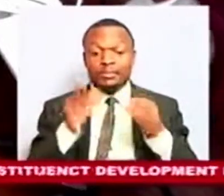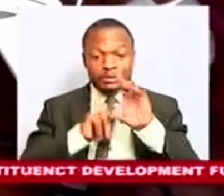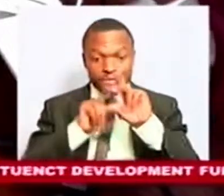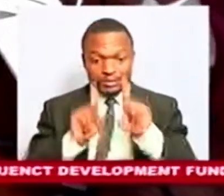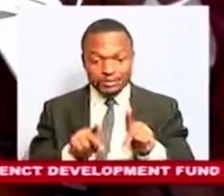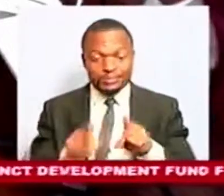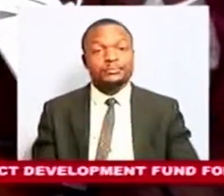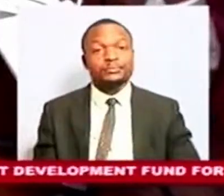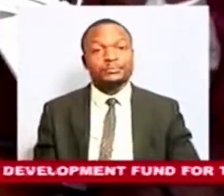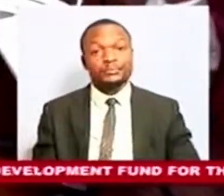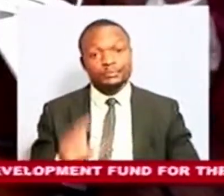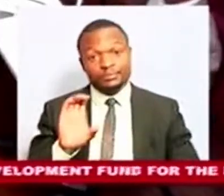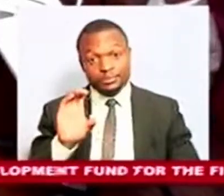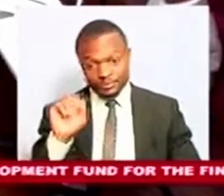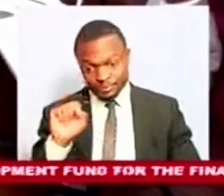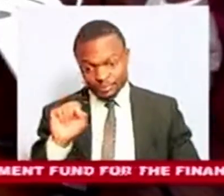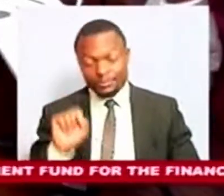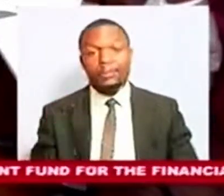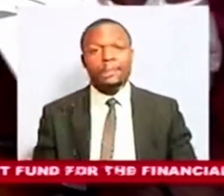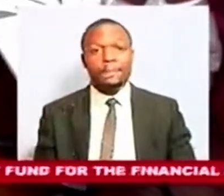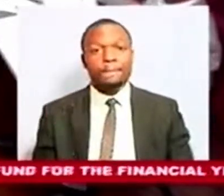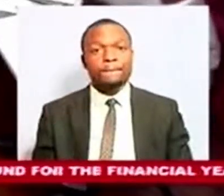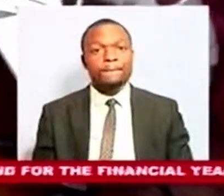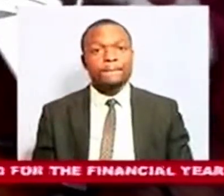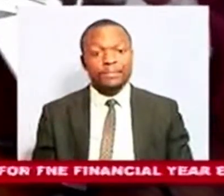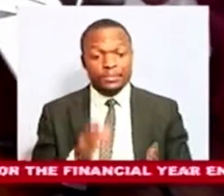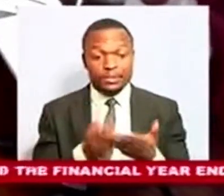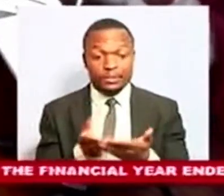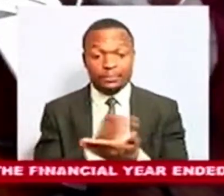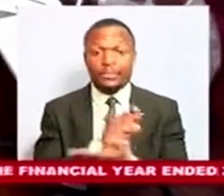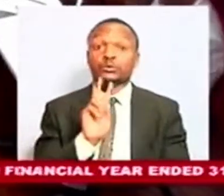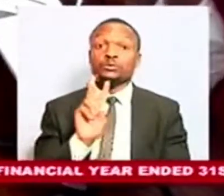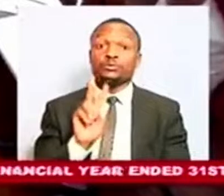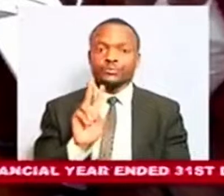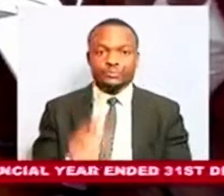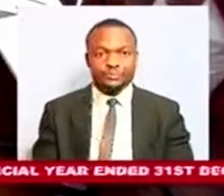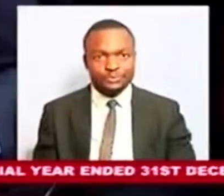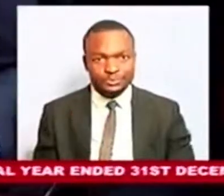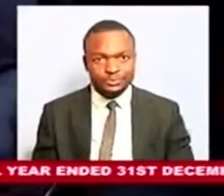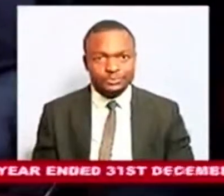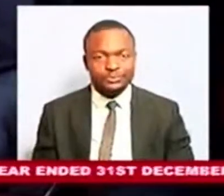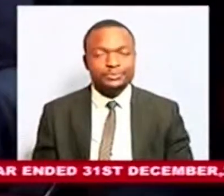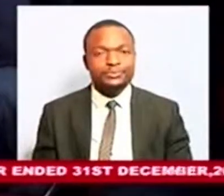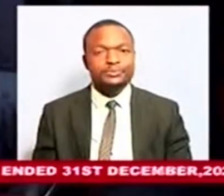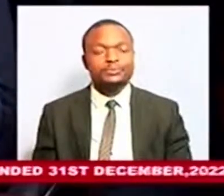Chairperson. CS, I take you to page 2.